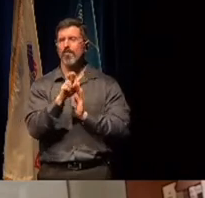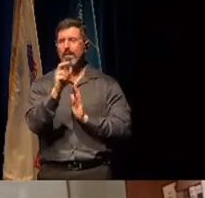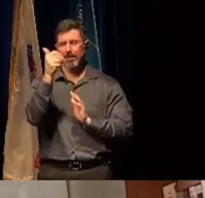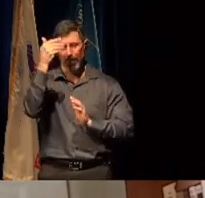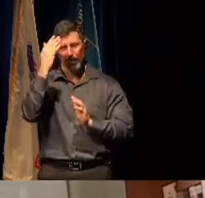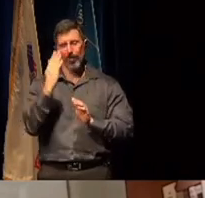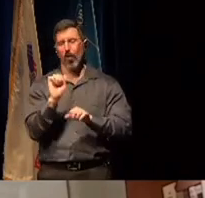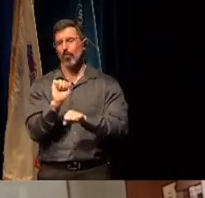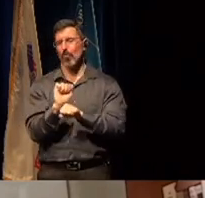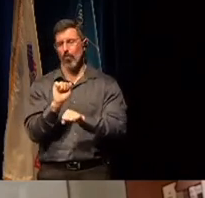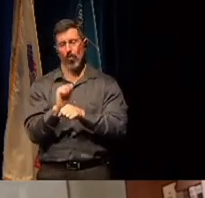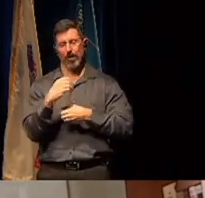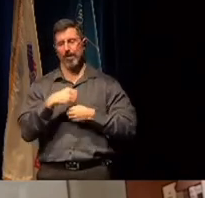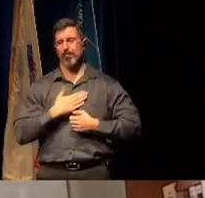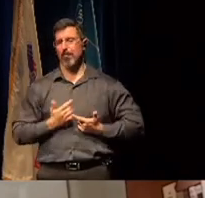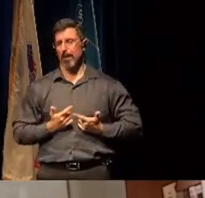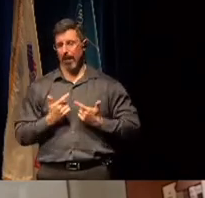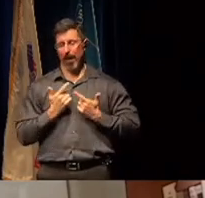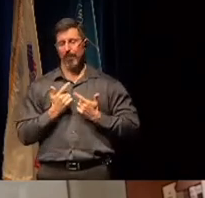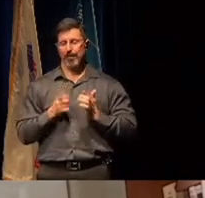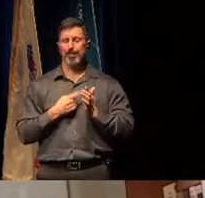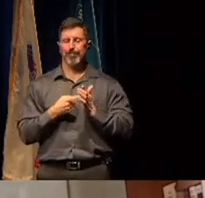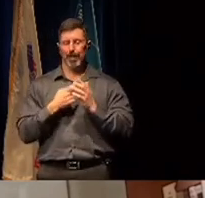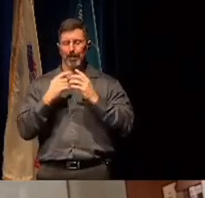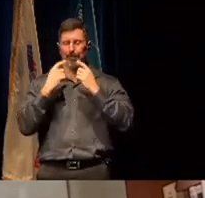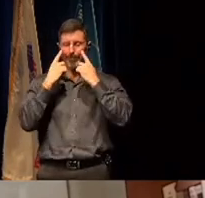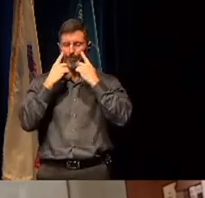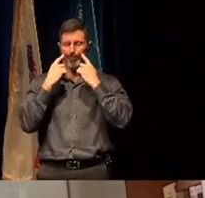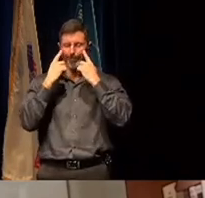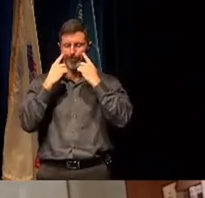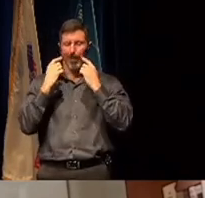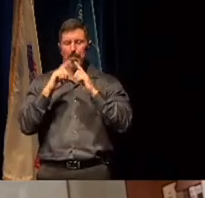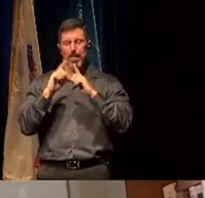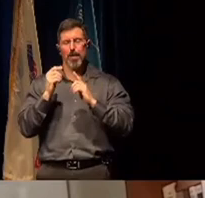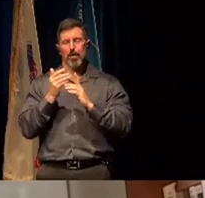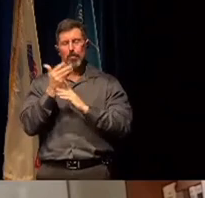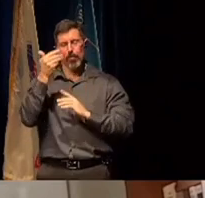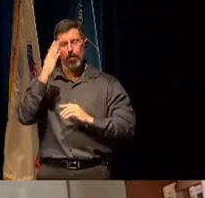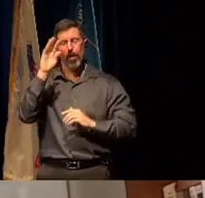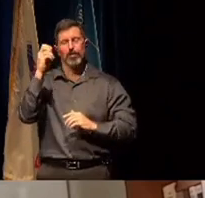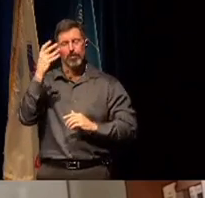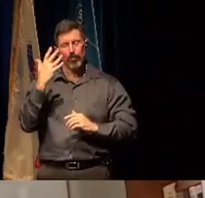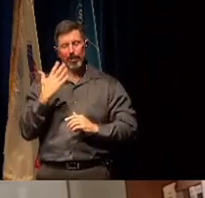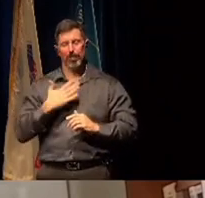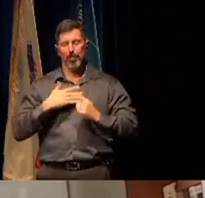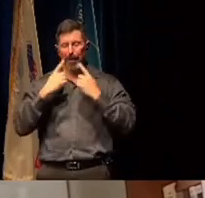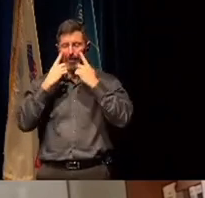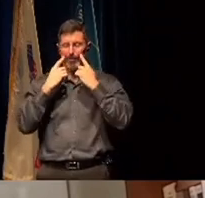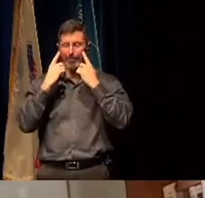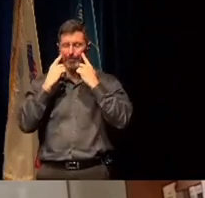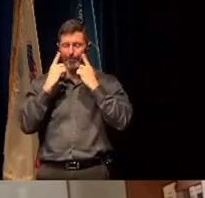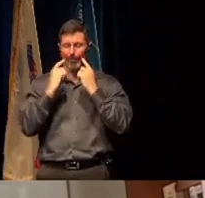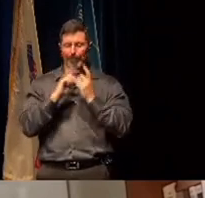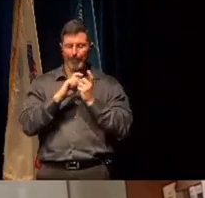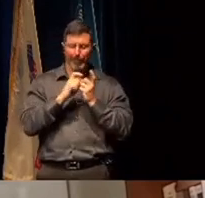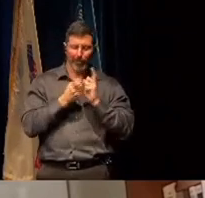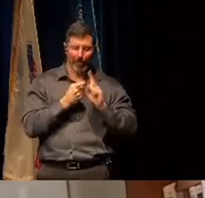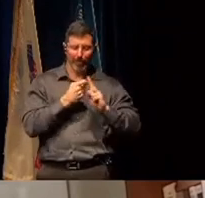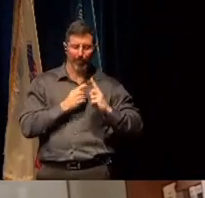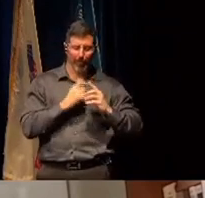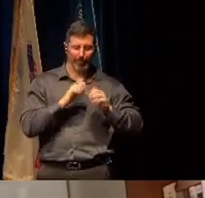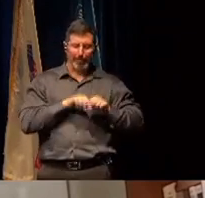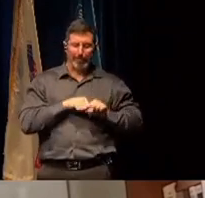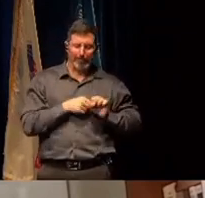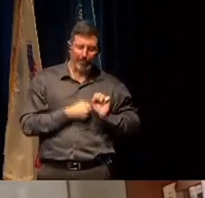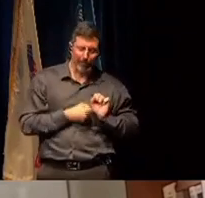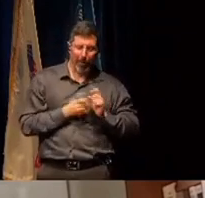to me, tears come with them, but by God's grace, those tears have been transformed from tears of pain and sadness